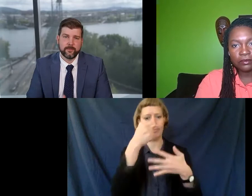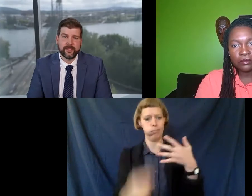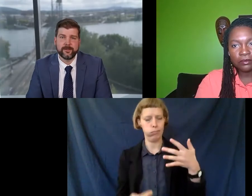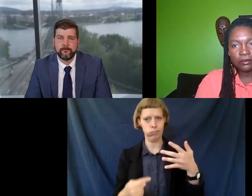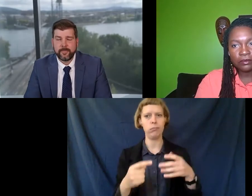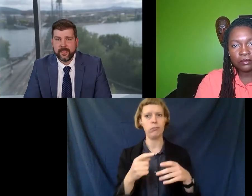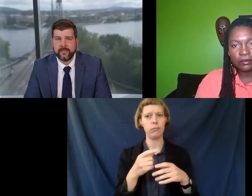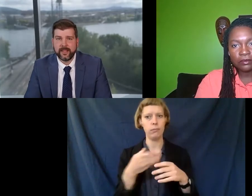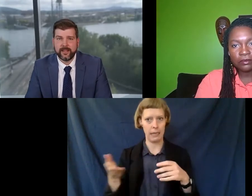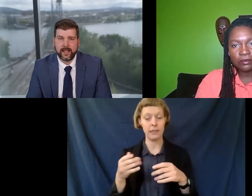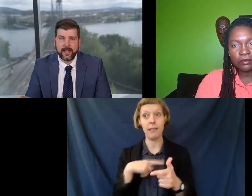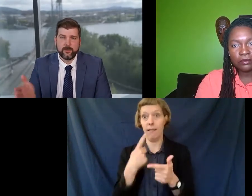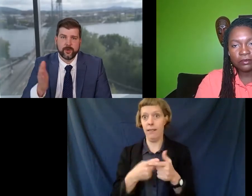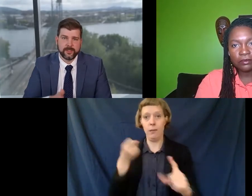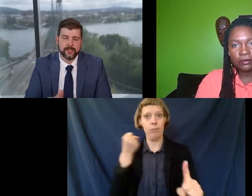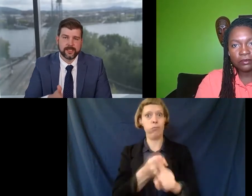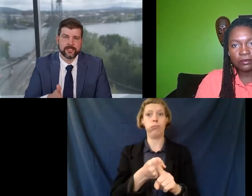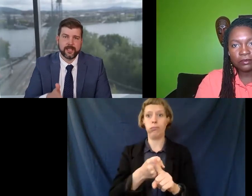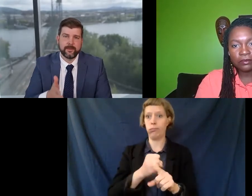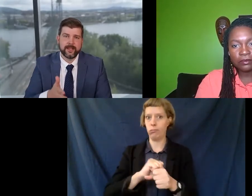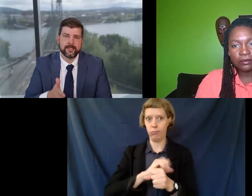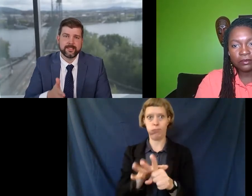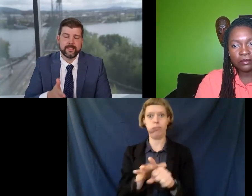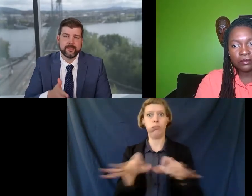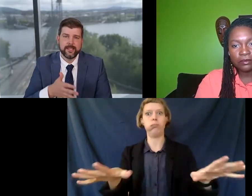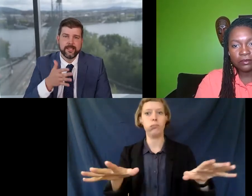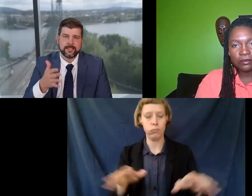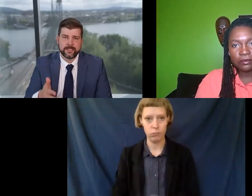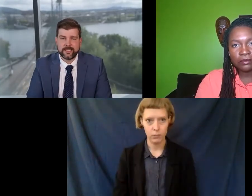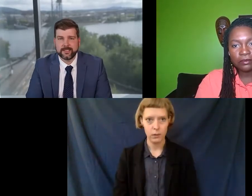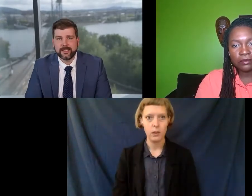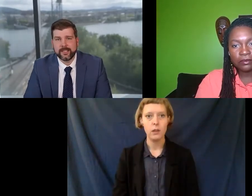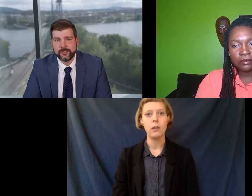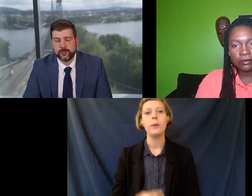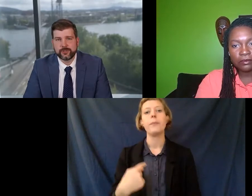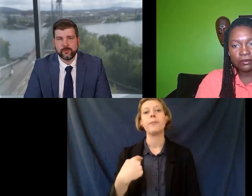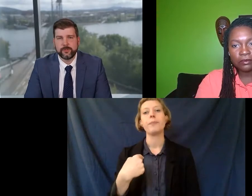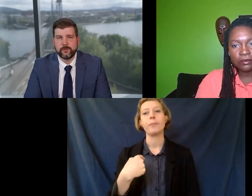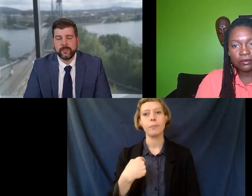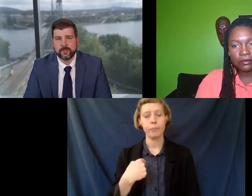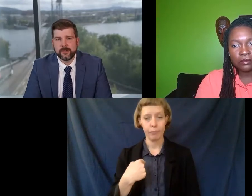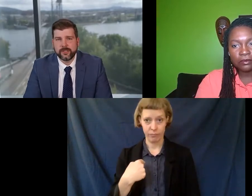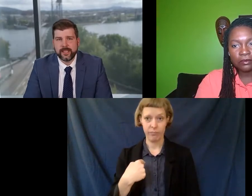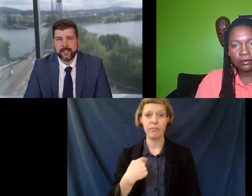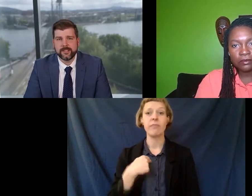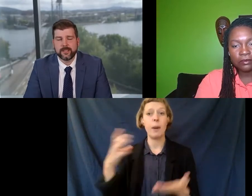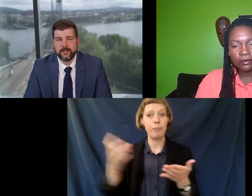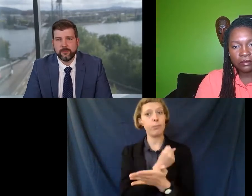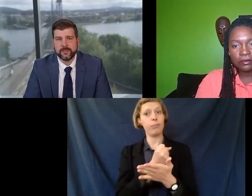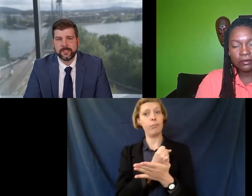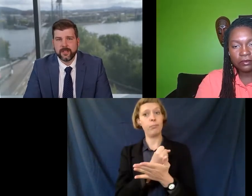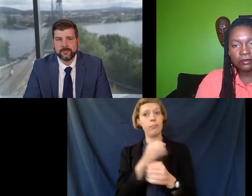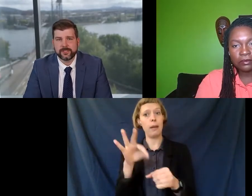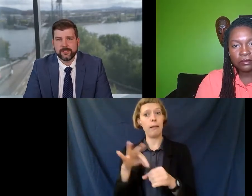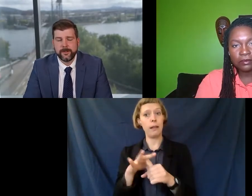the campaign. And then I won the election on May 19th. 6 days later, George Floyd would be murdered at the hands of